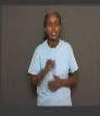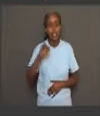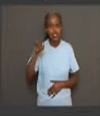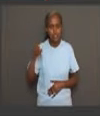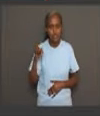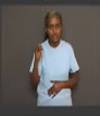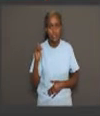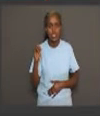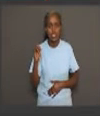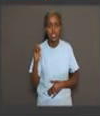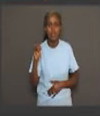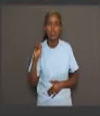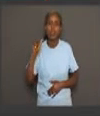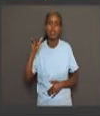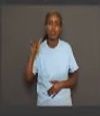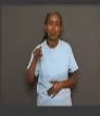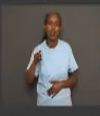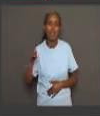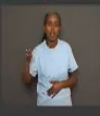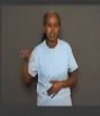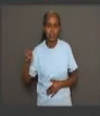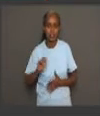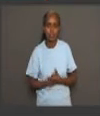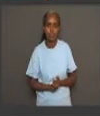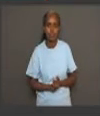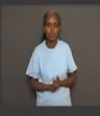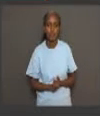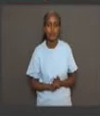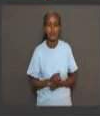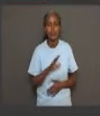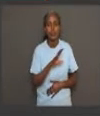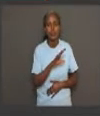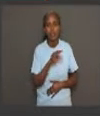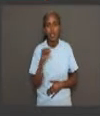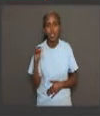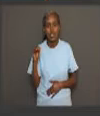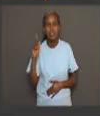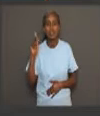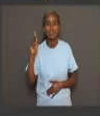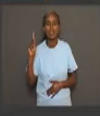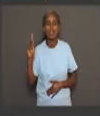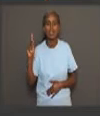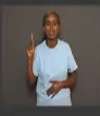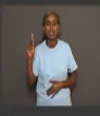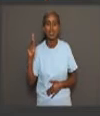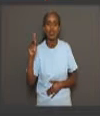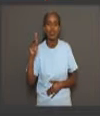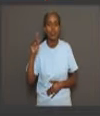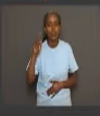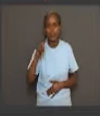J for the y-axis, and K for